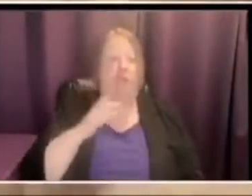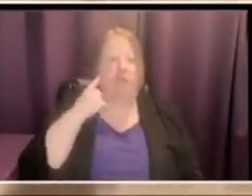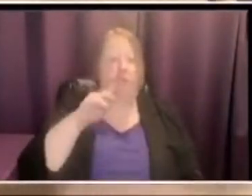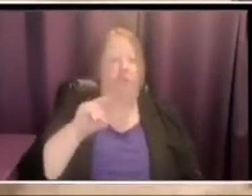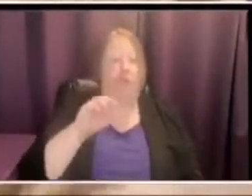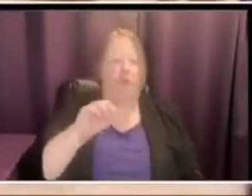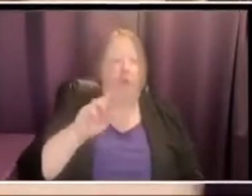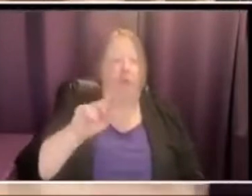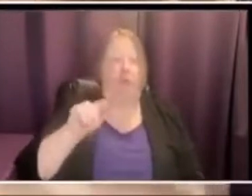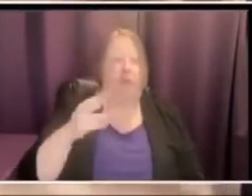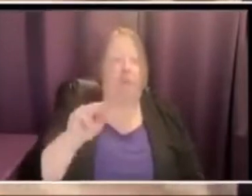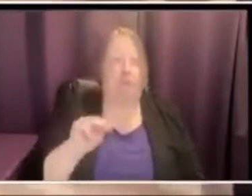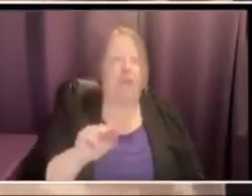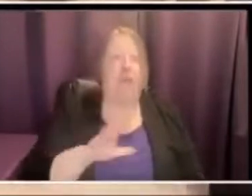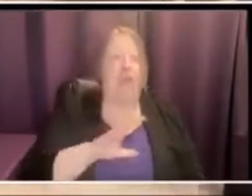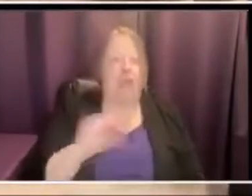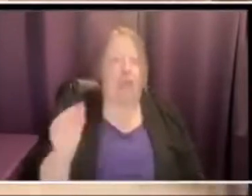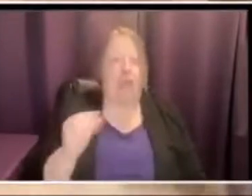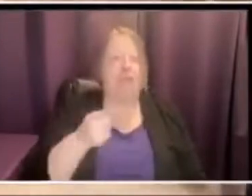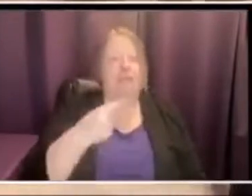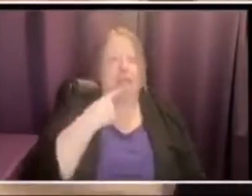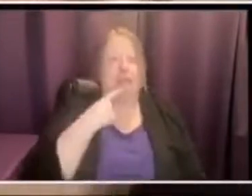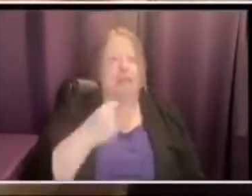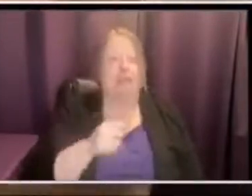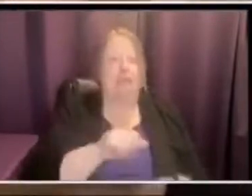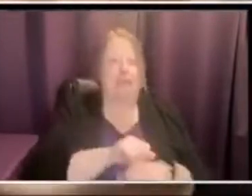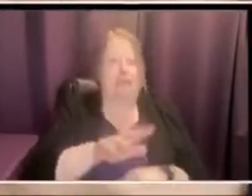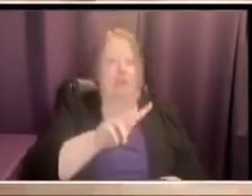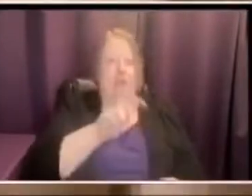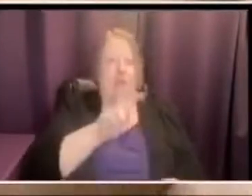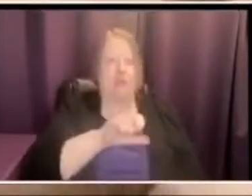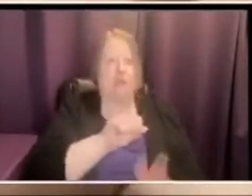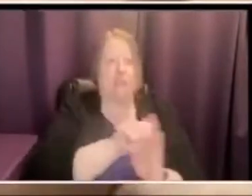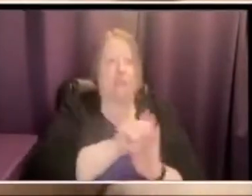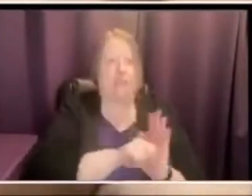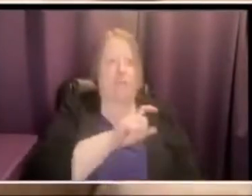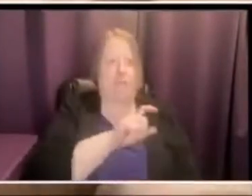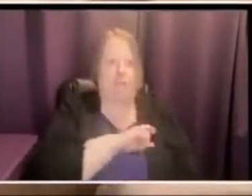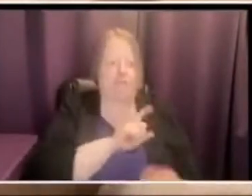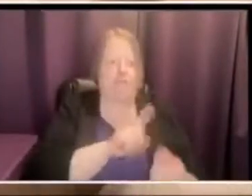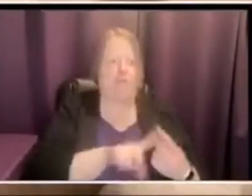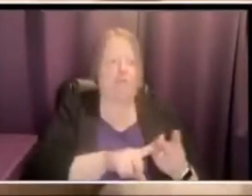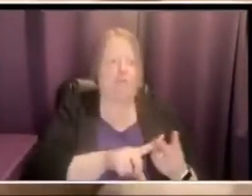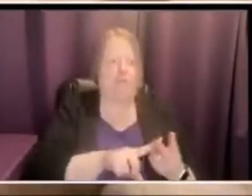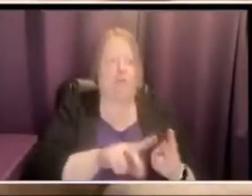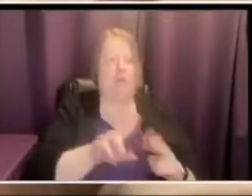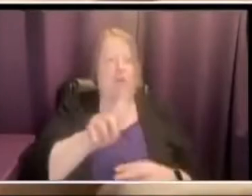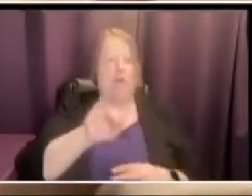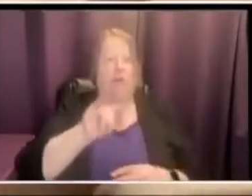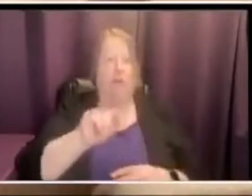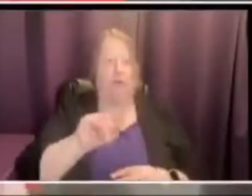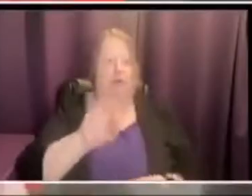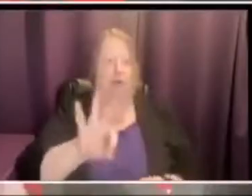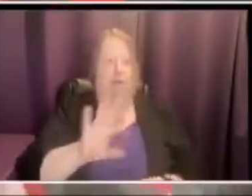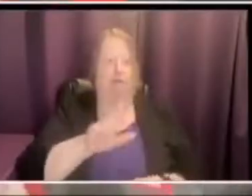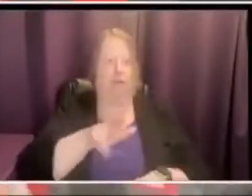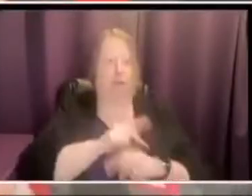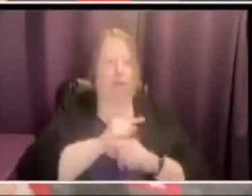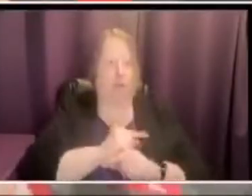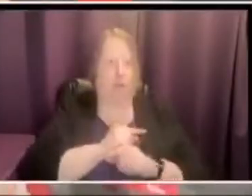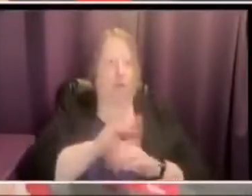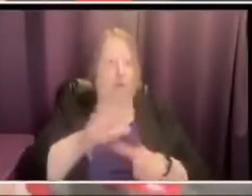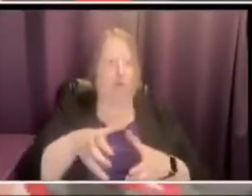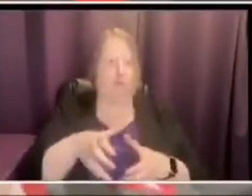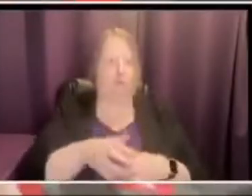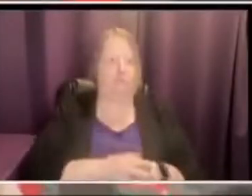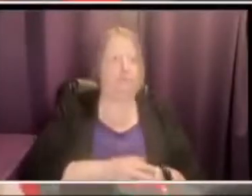sent 200 of state police and a unit of the National Guard. They're